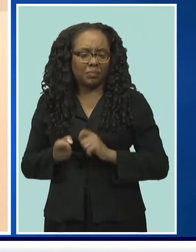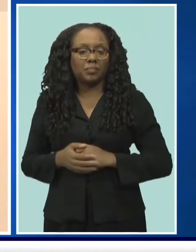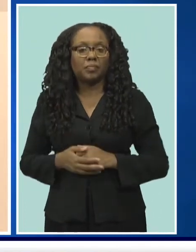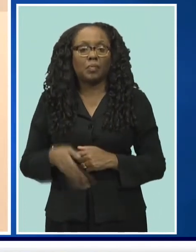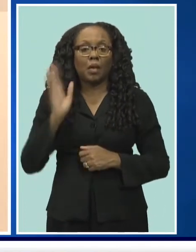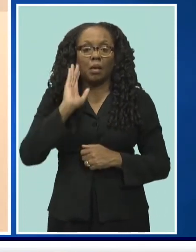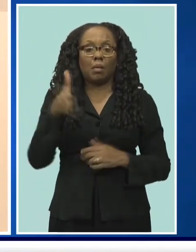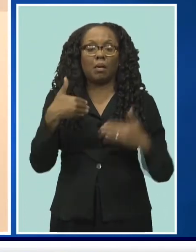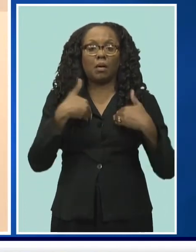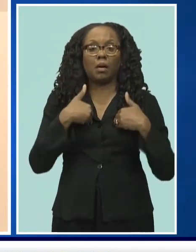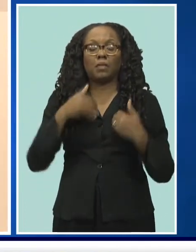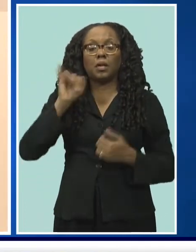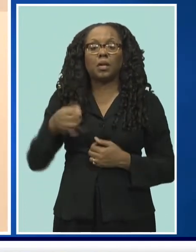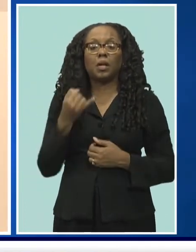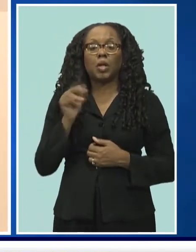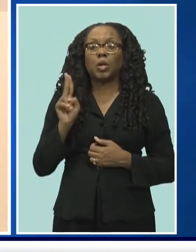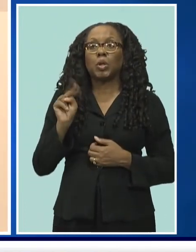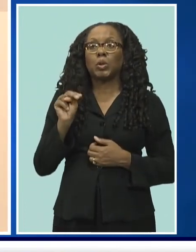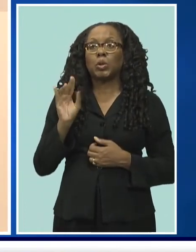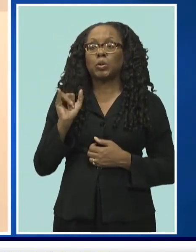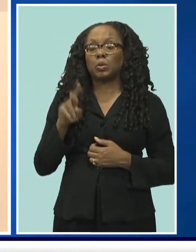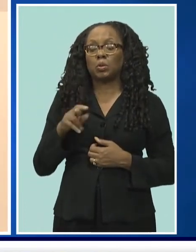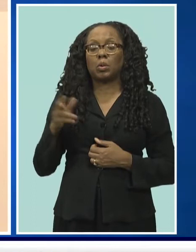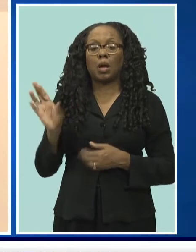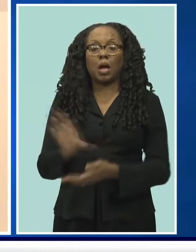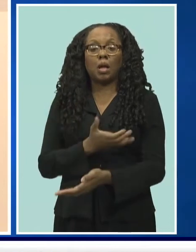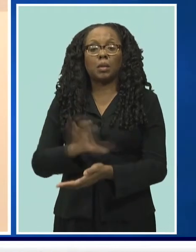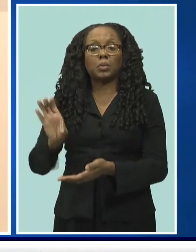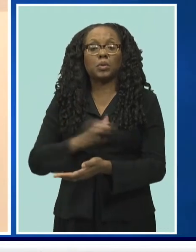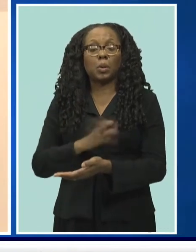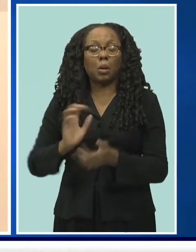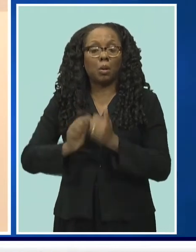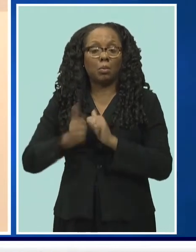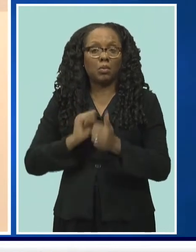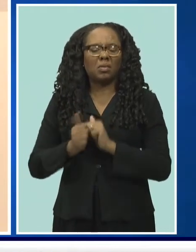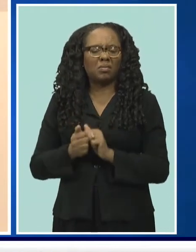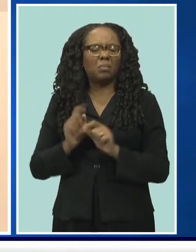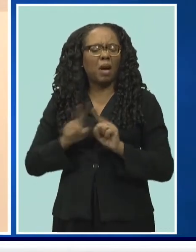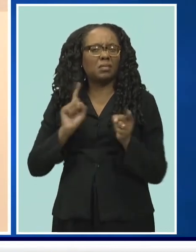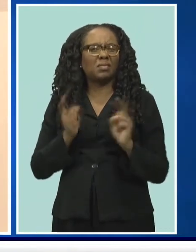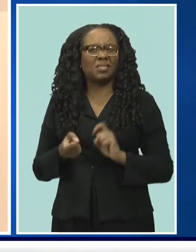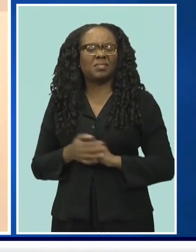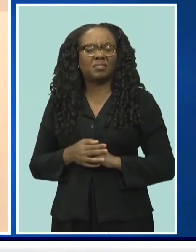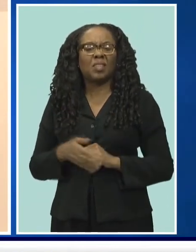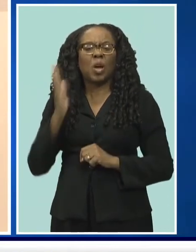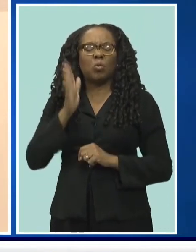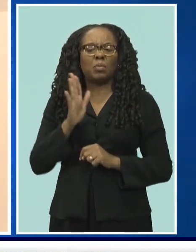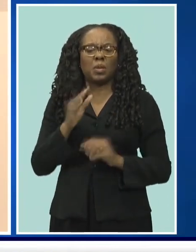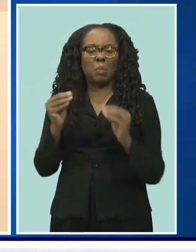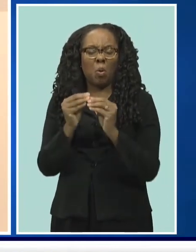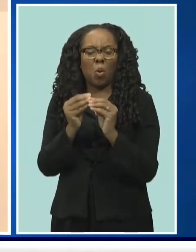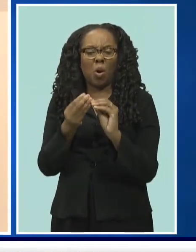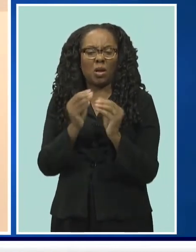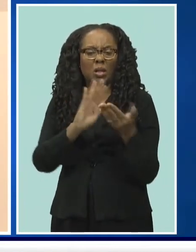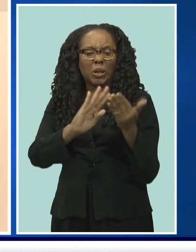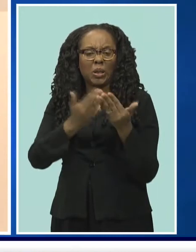hosting a Junior Calypso Monarch, but again with a modification. It will now be community-based, and at the